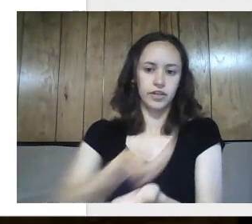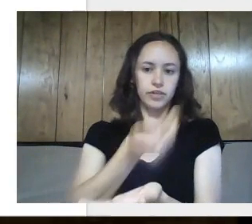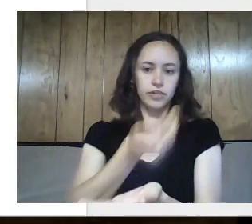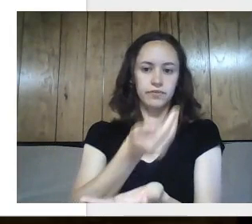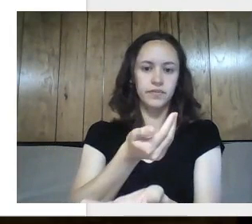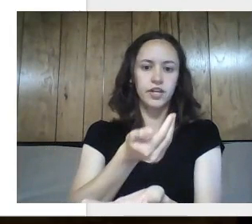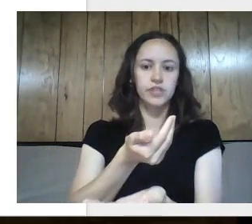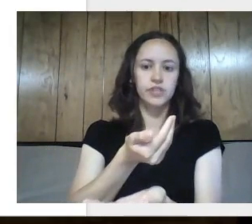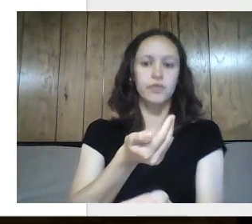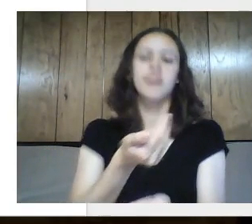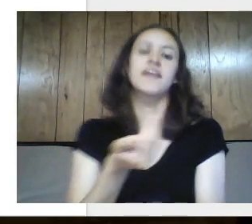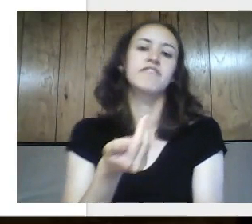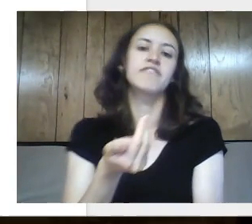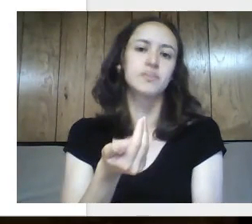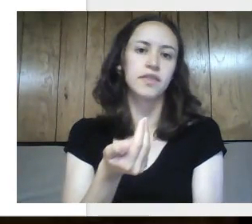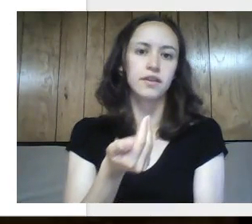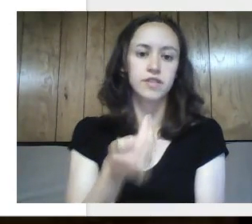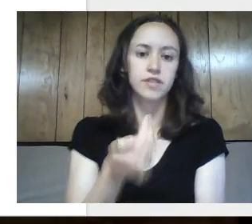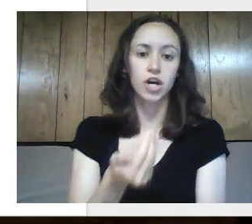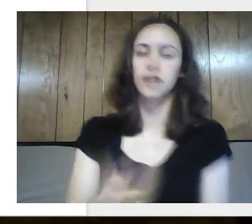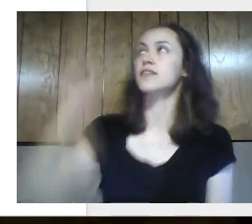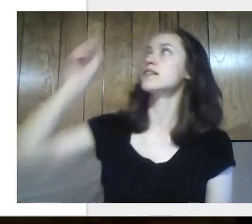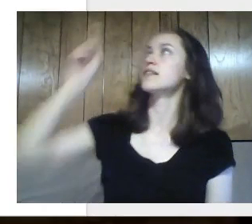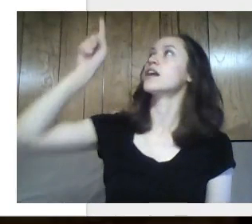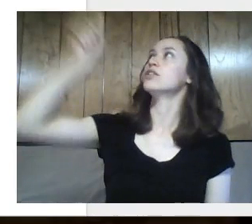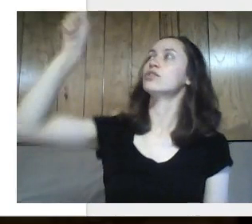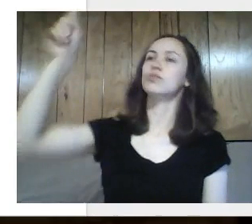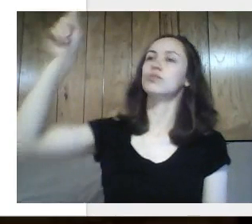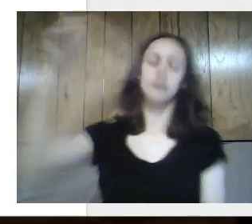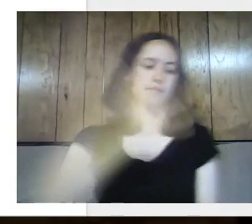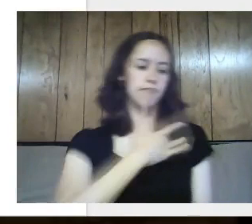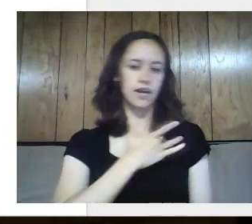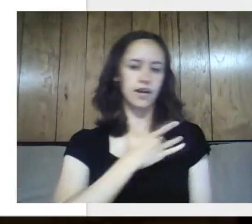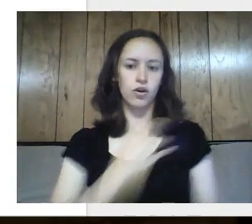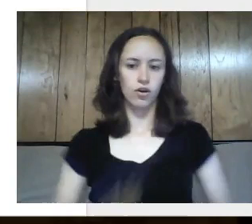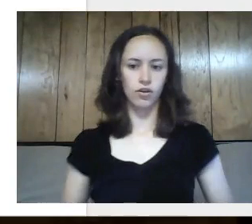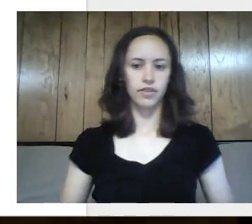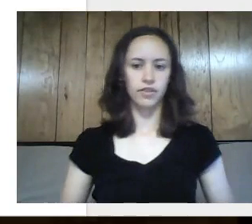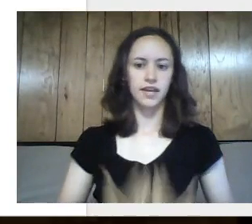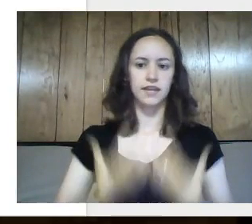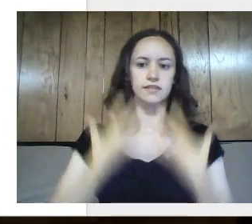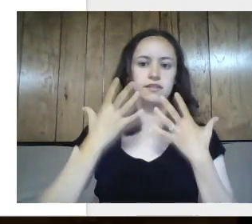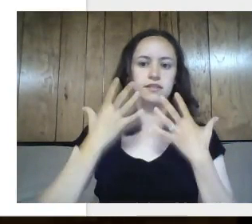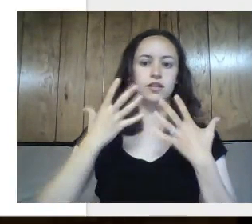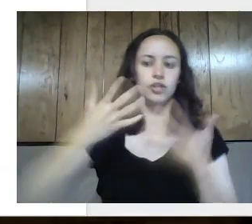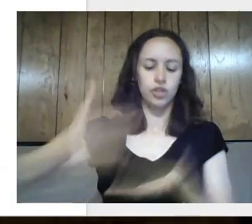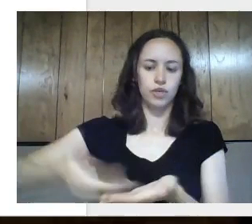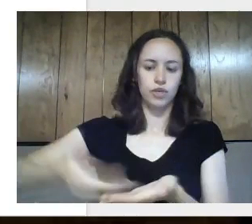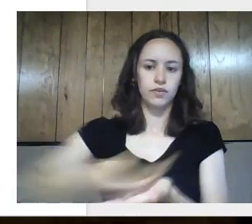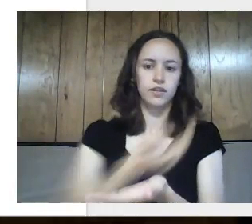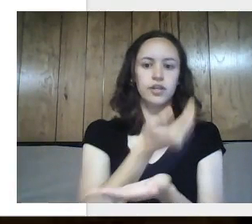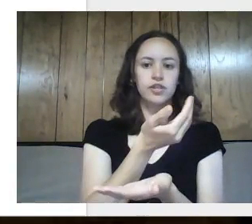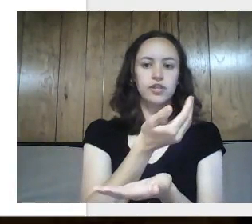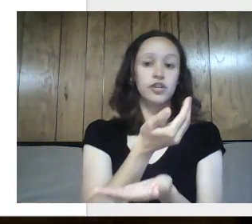and we're new. So the way that that fits with the song is that you make all things